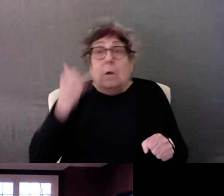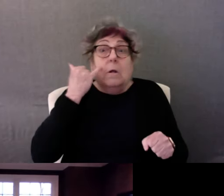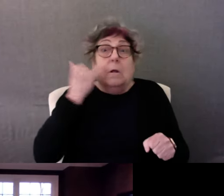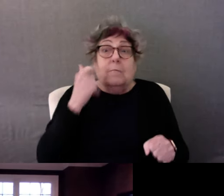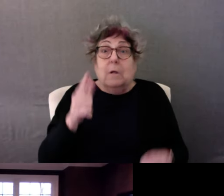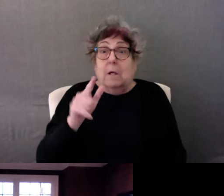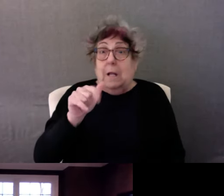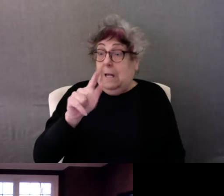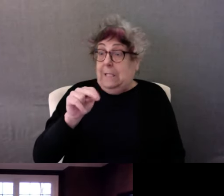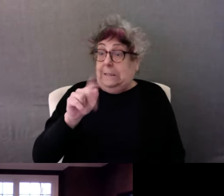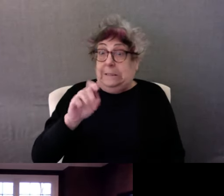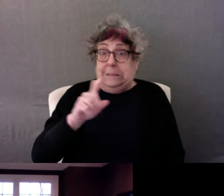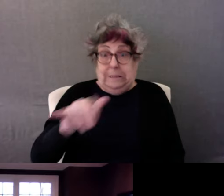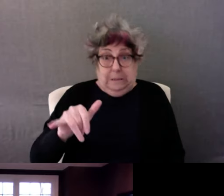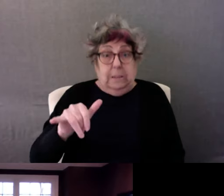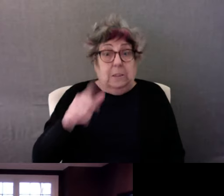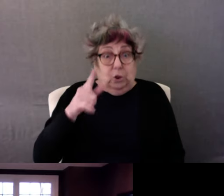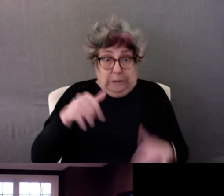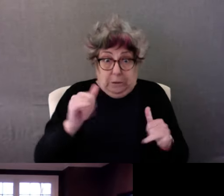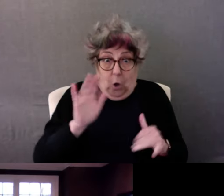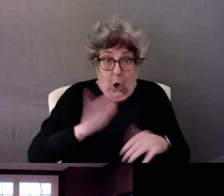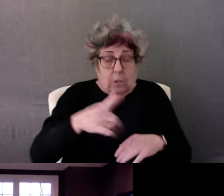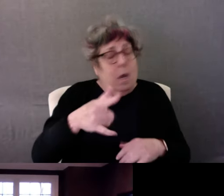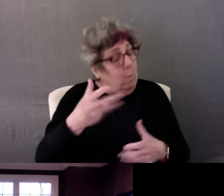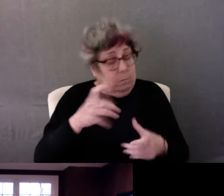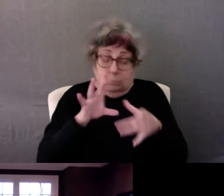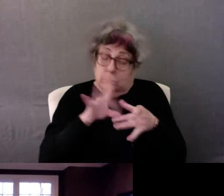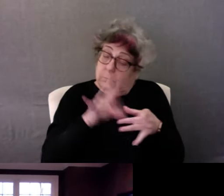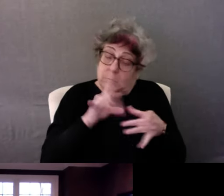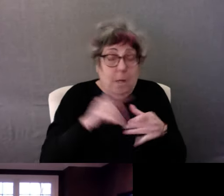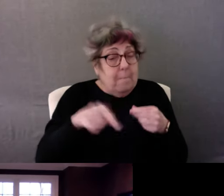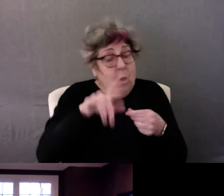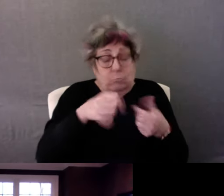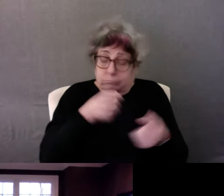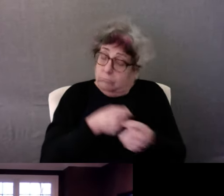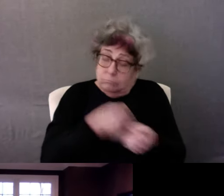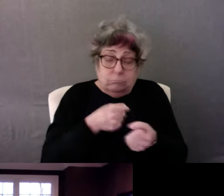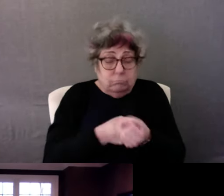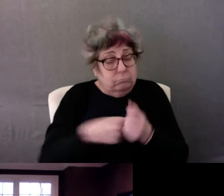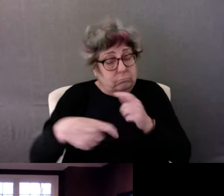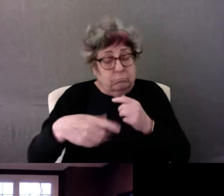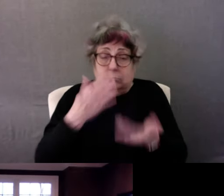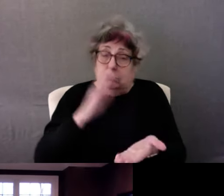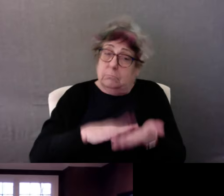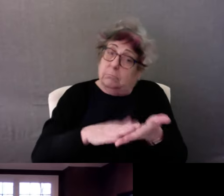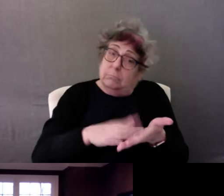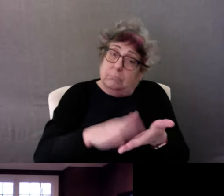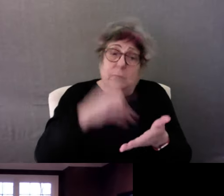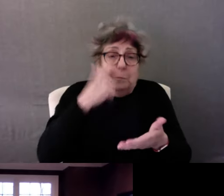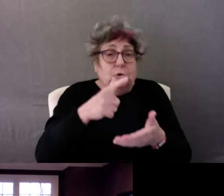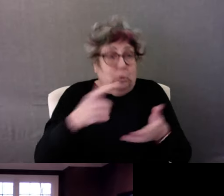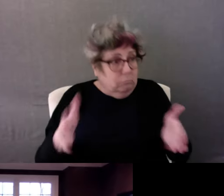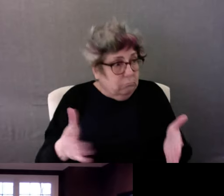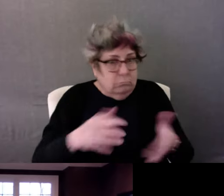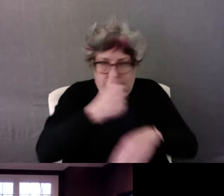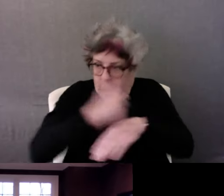Lindsay is still on here, I do want to give a shout out to Lindsay, because Lindsay facilitates all this. And even though she